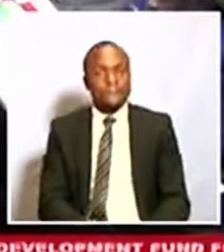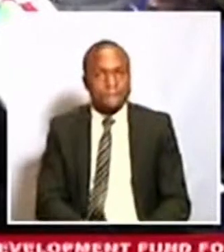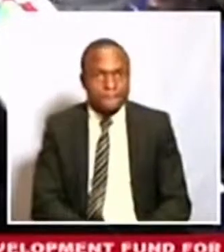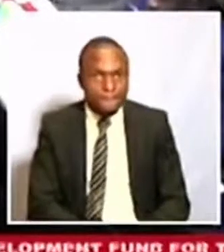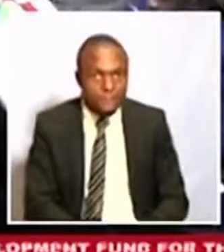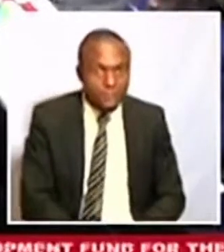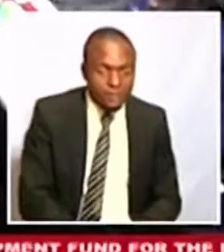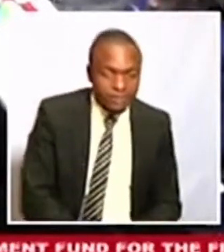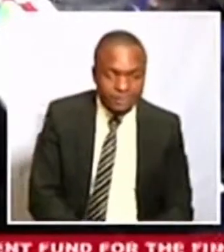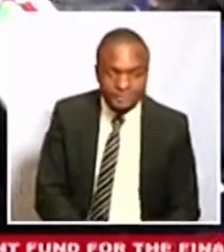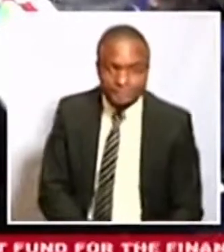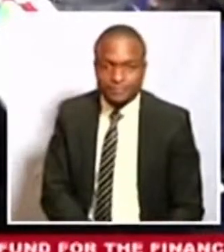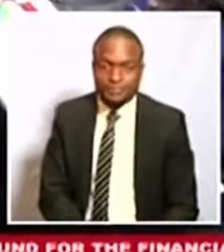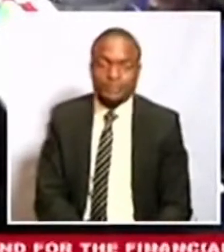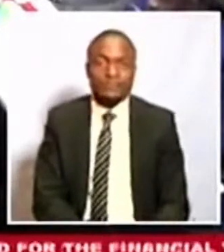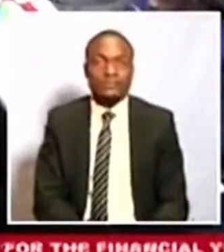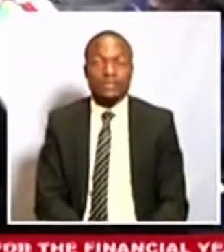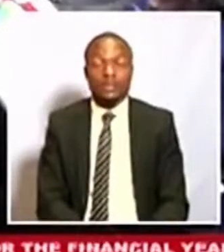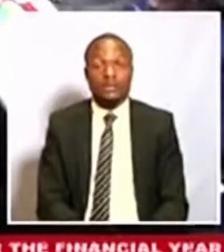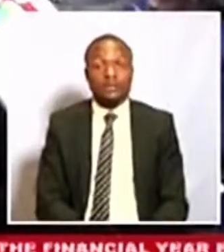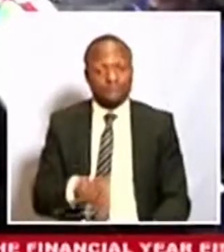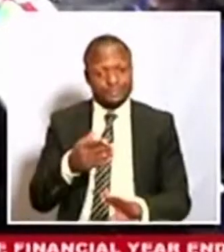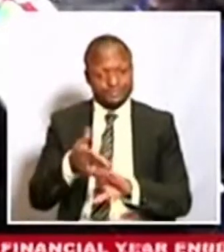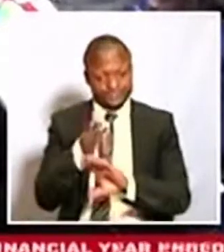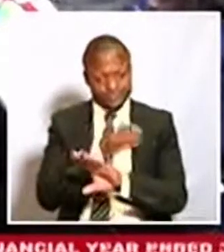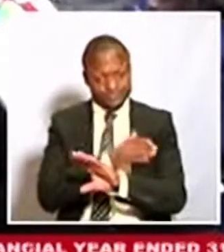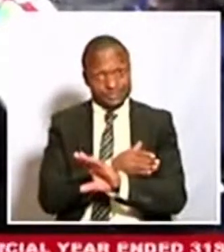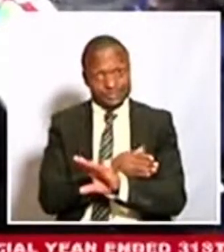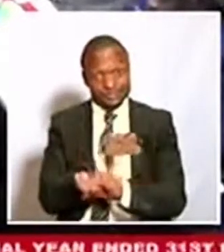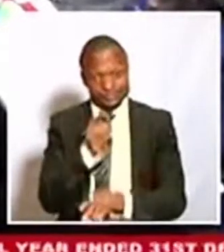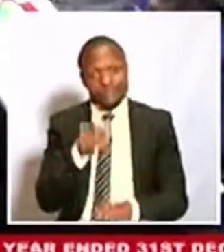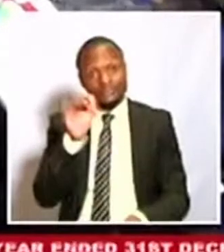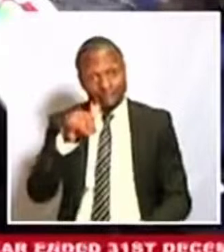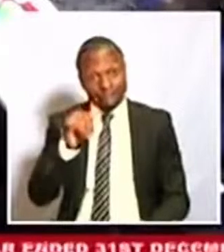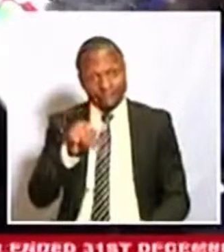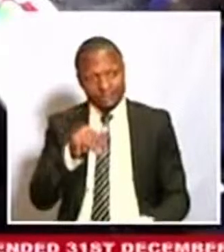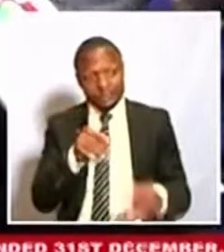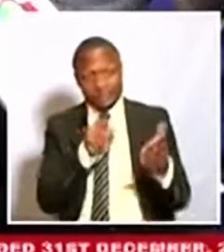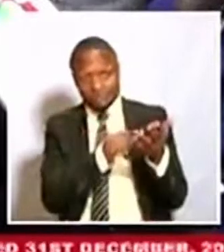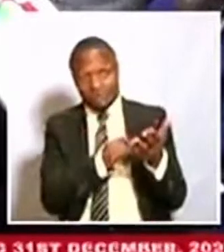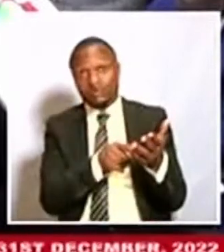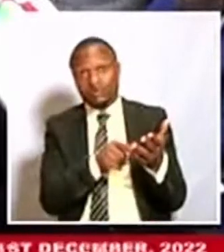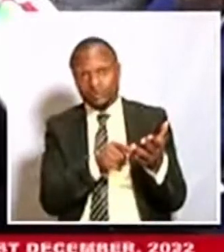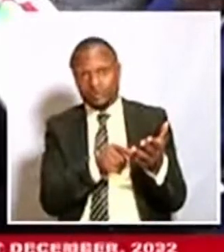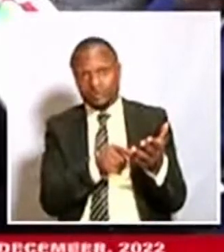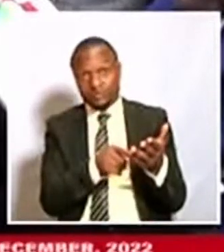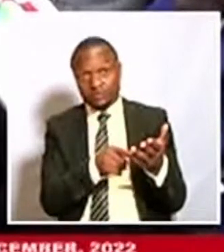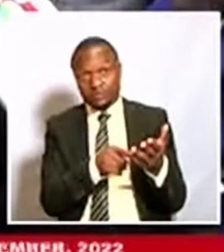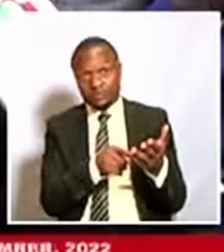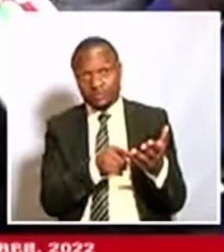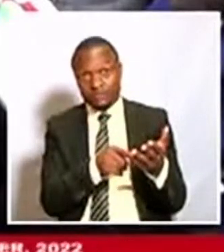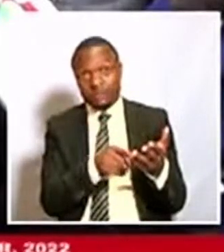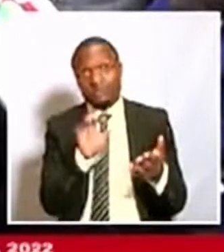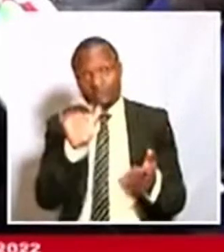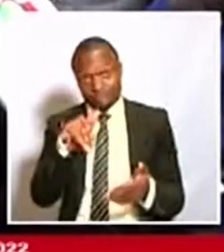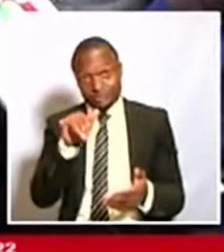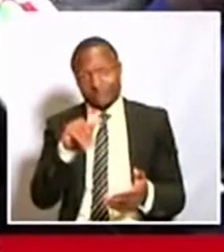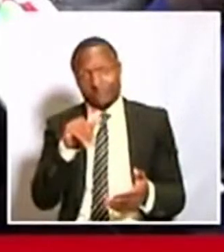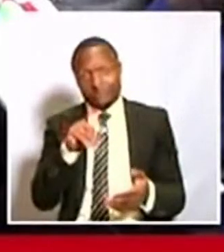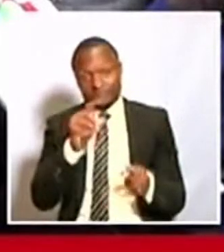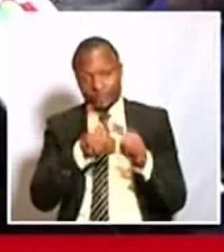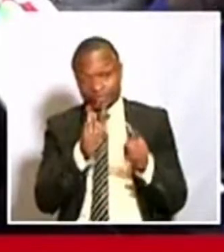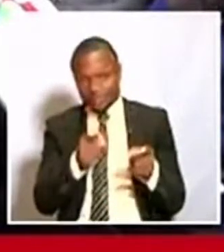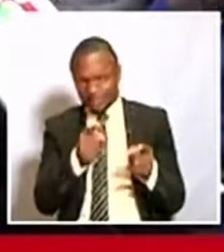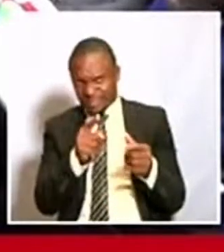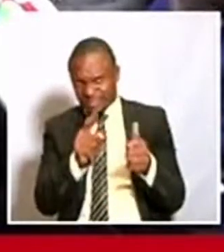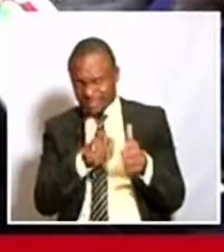Not that one. Before the one which is yes, the one which you are holding. yeah. That's right. 12, eh? Yes, but you go to the